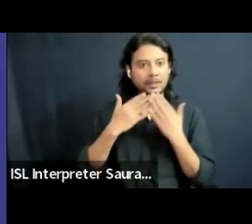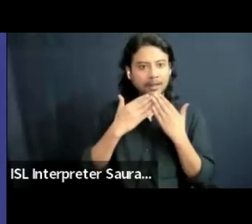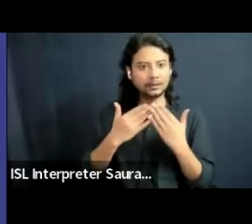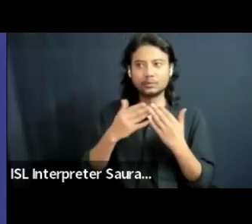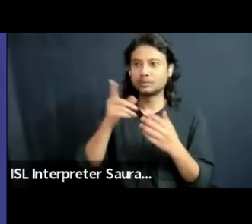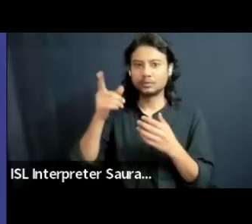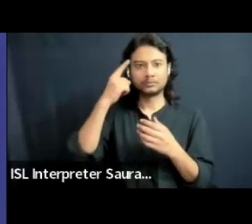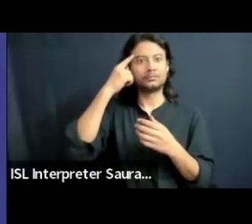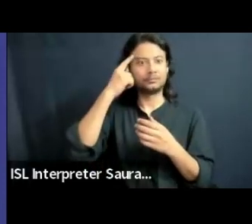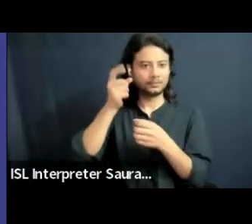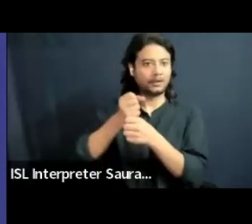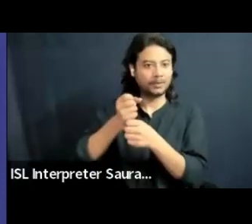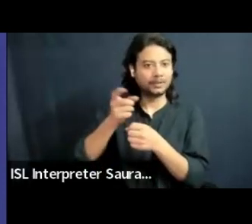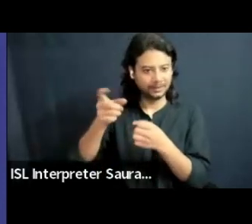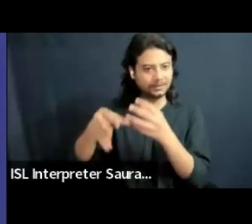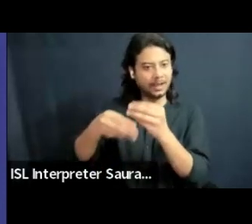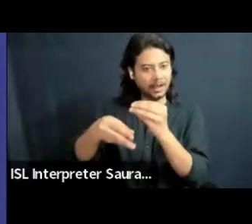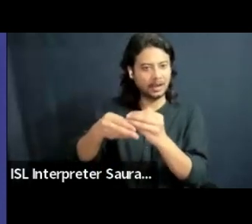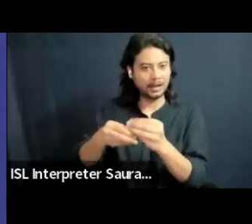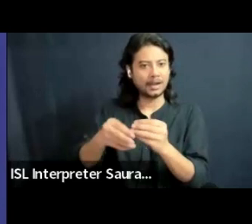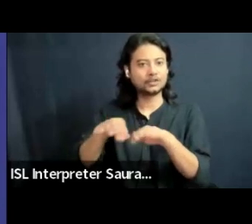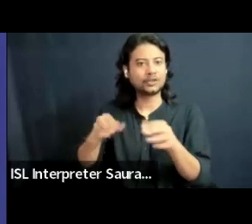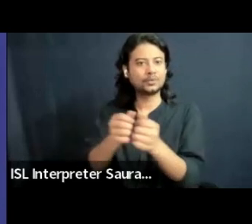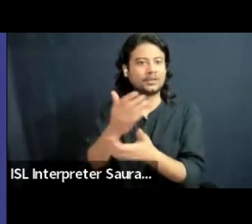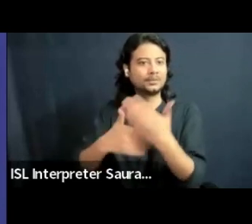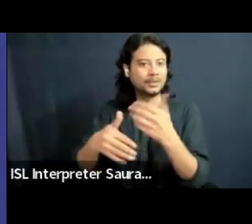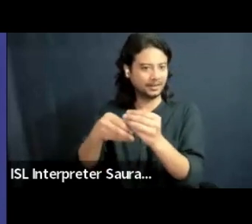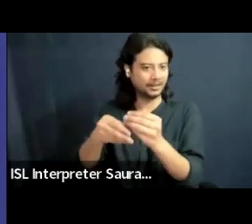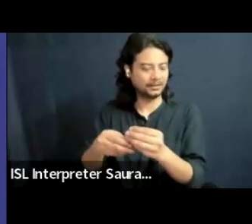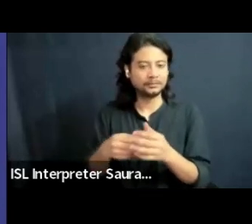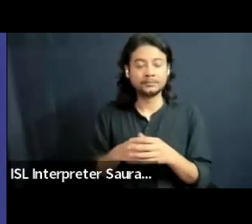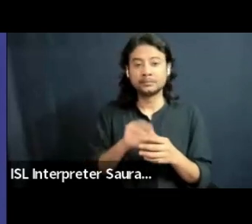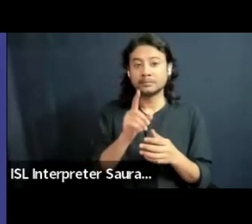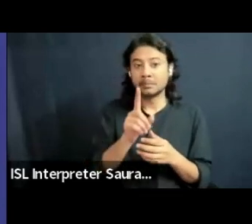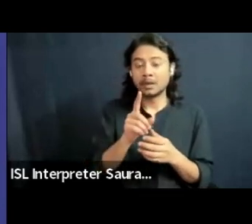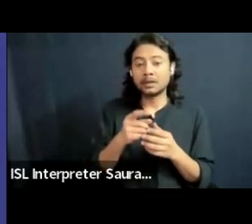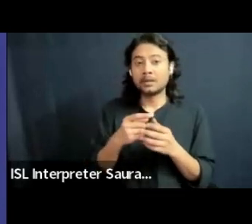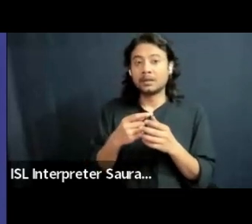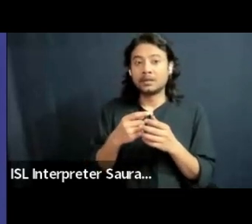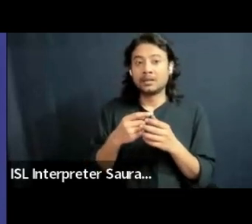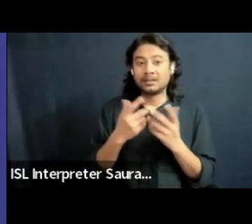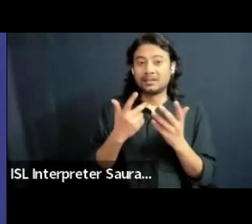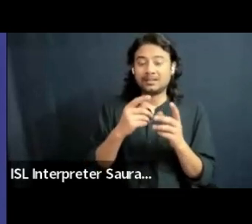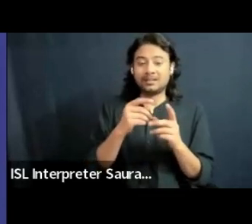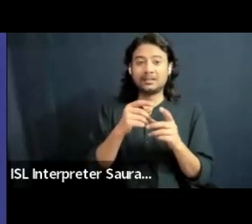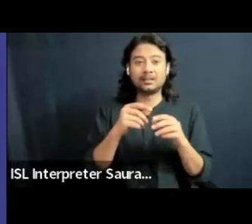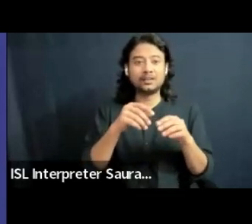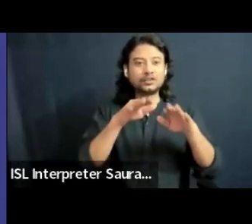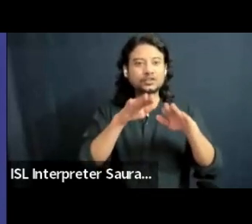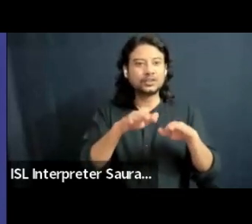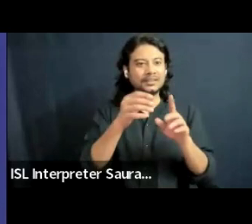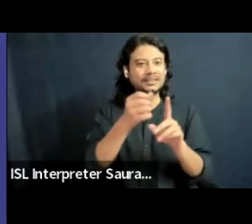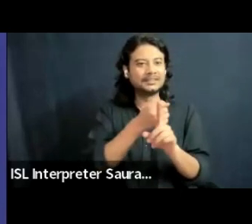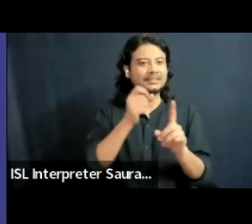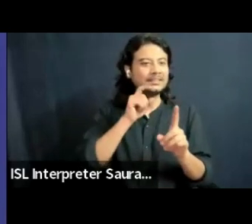with Disabilities Act, we find that all these laws, the POCSO Act, although they mention children